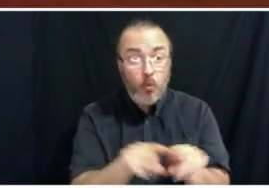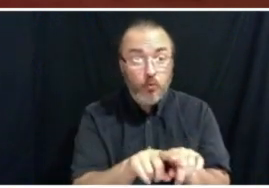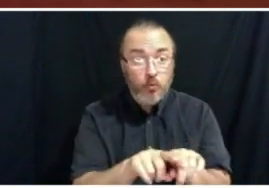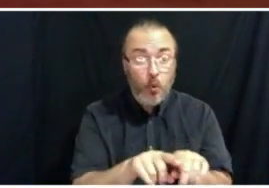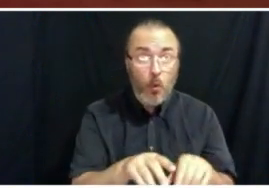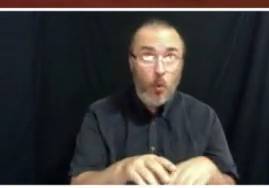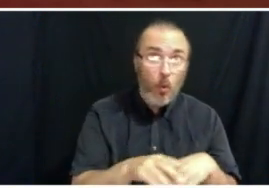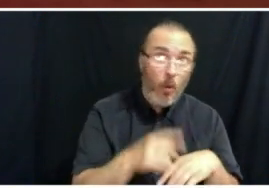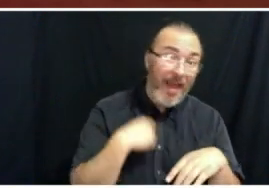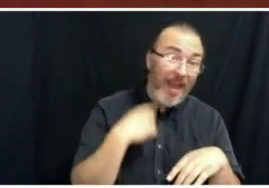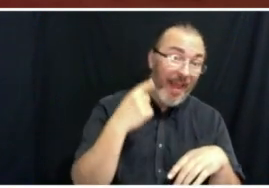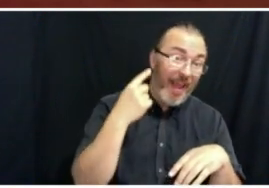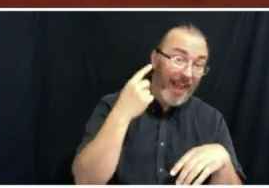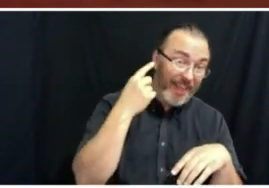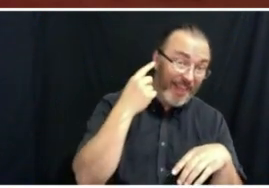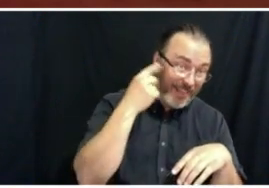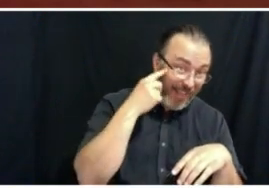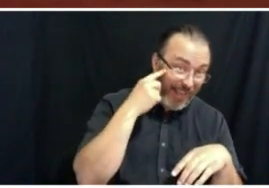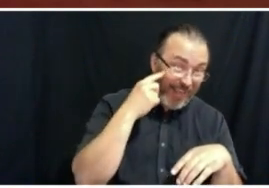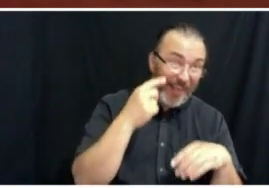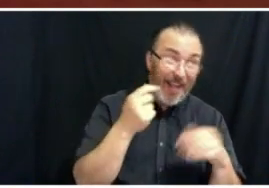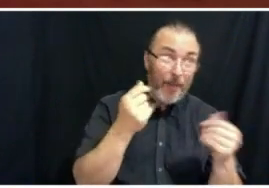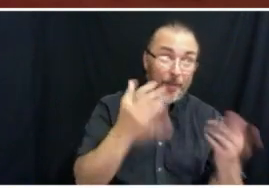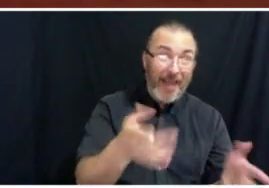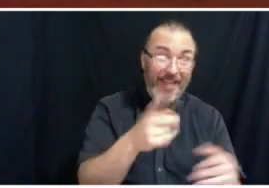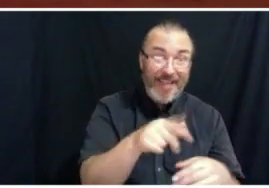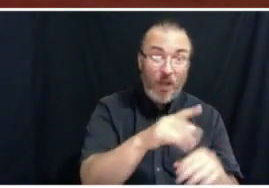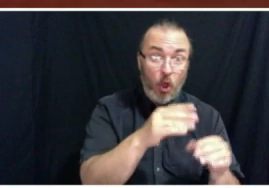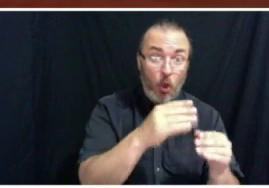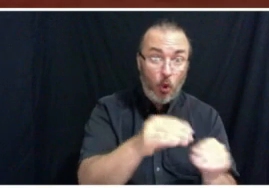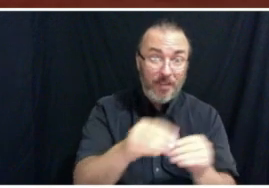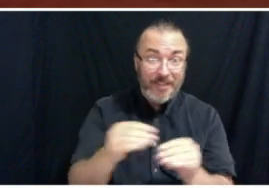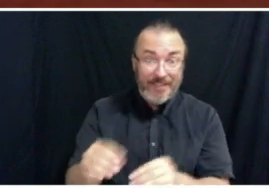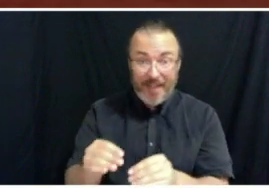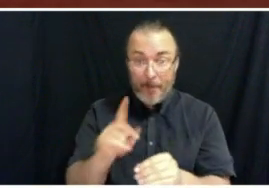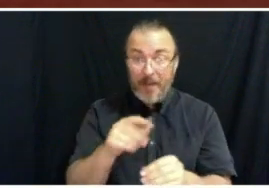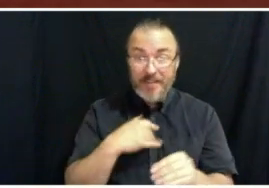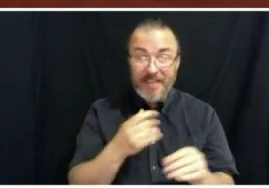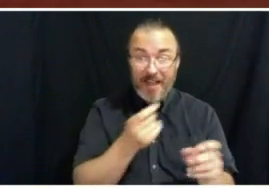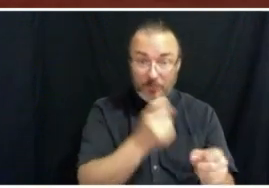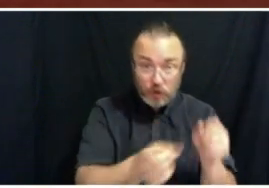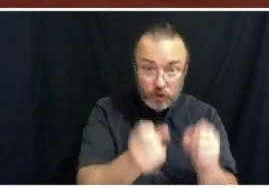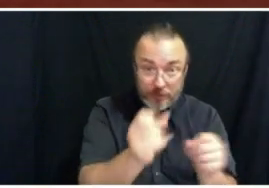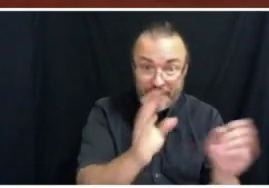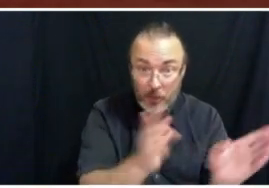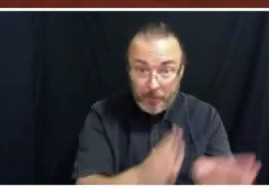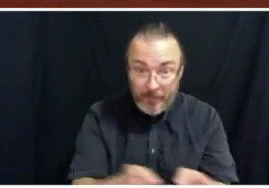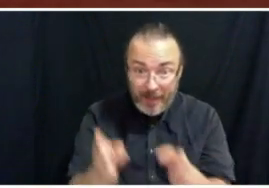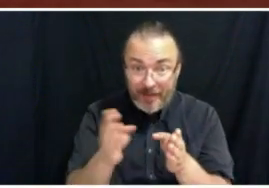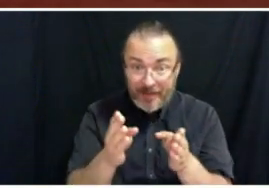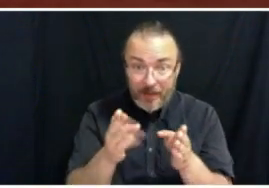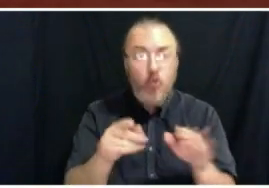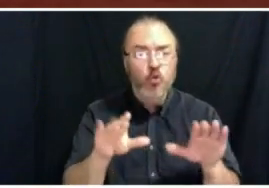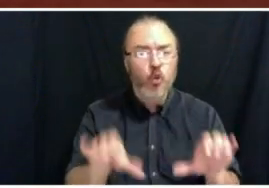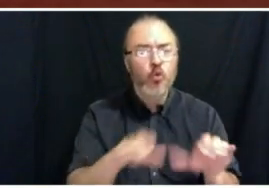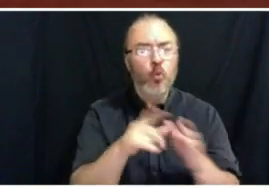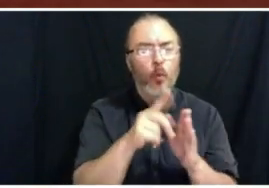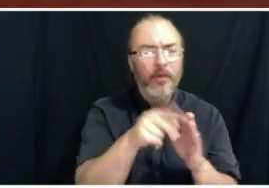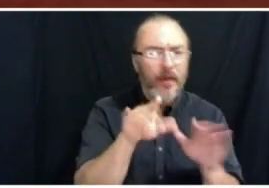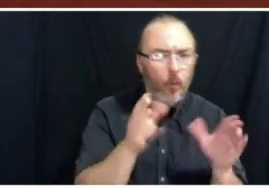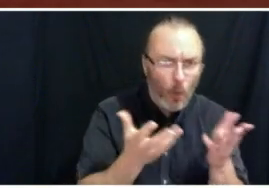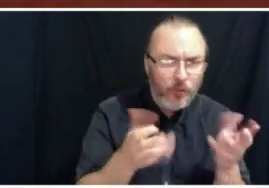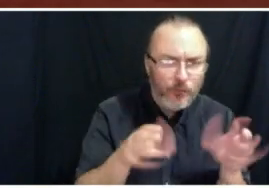society organizations must very strategically plan to do what they want to do and have